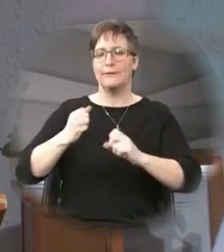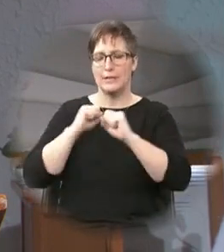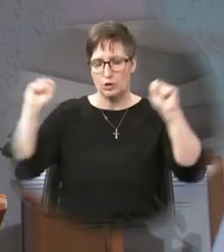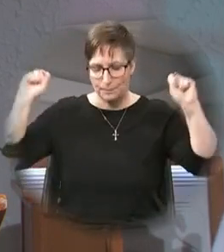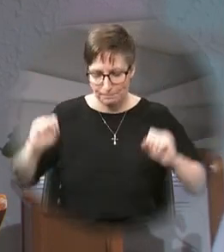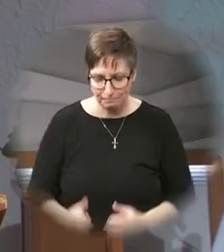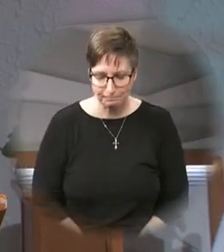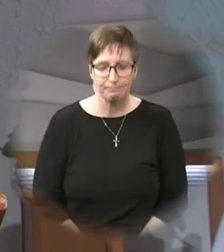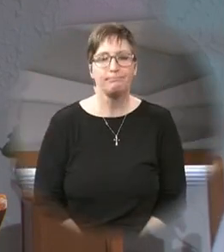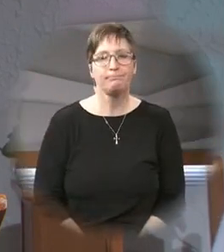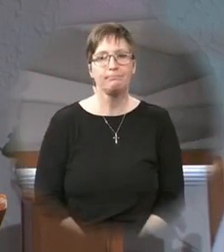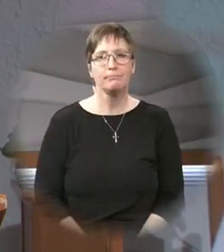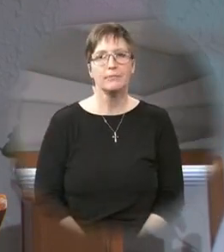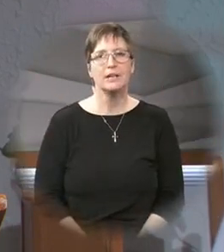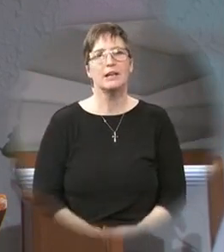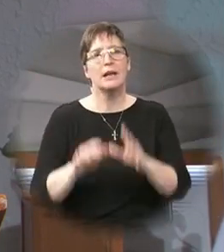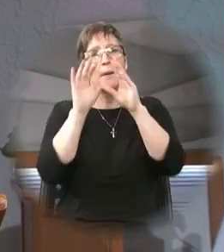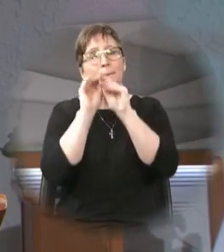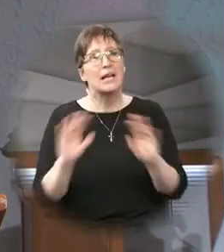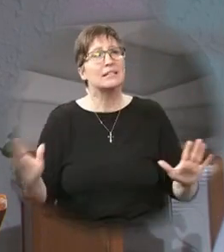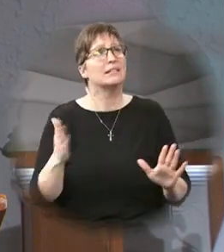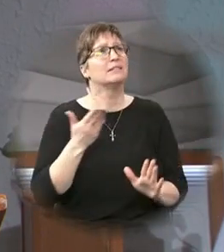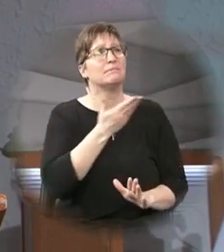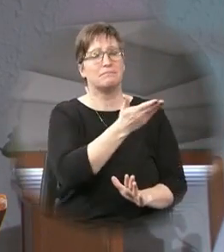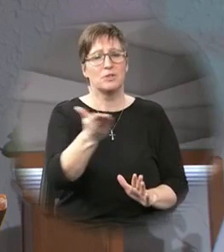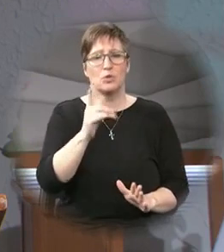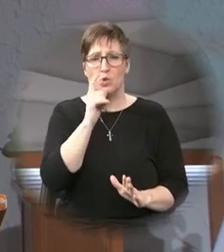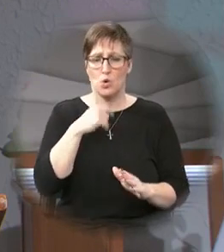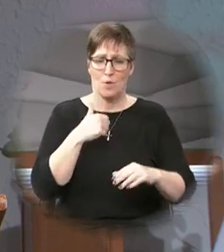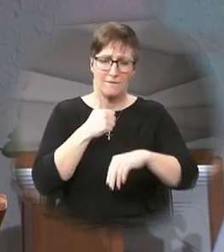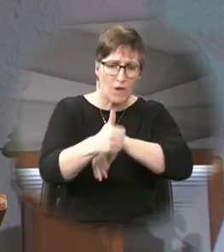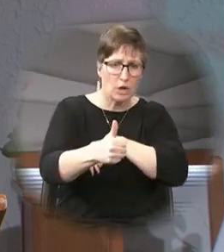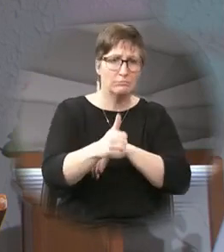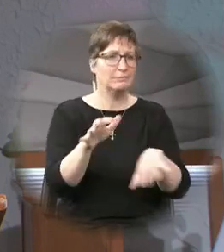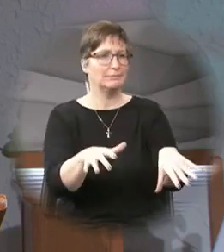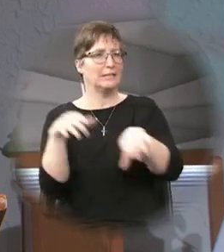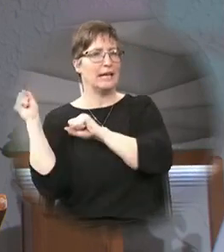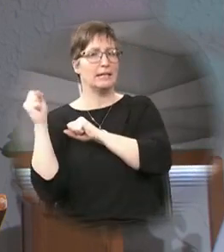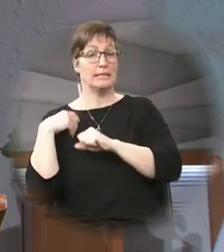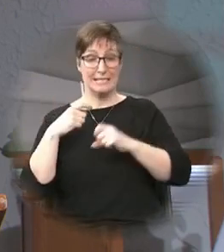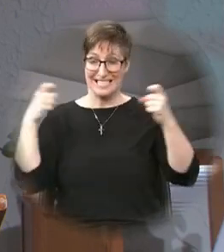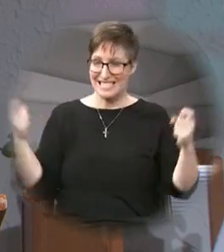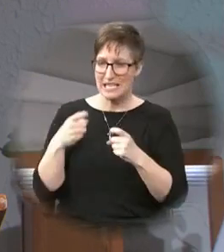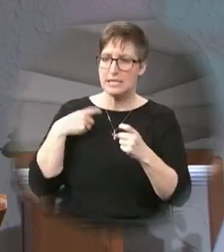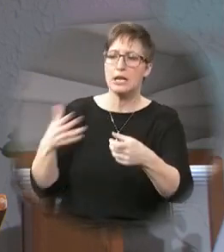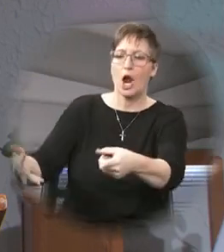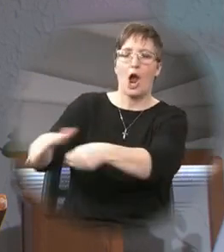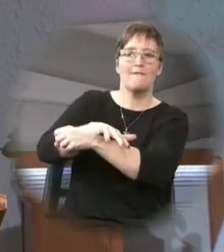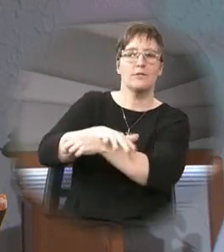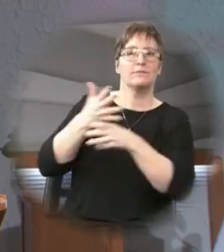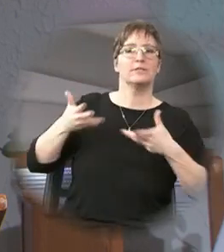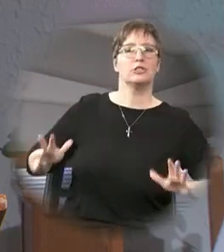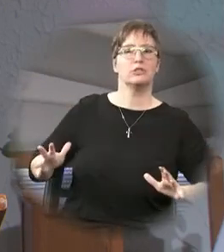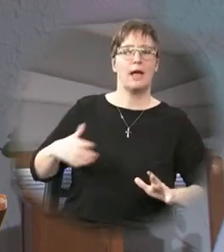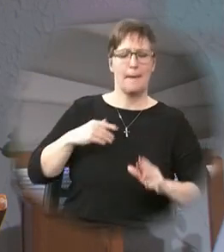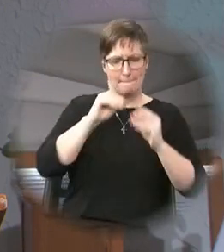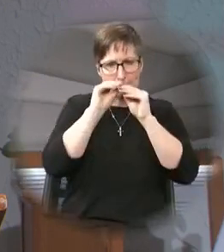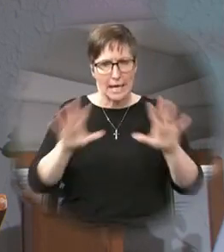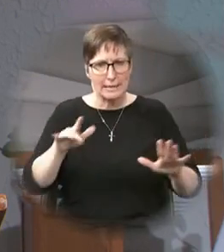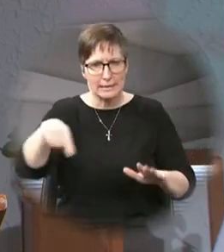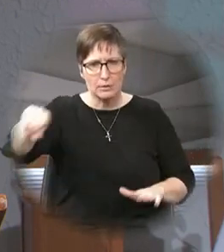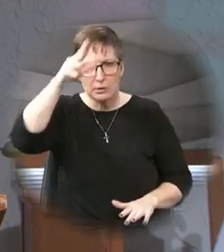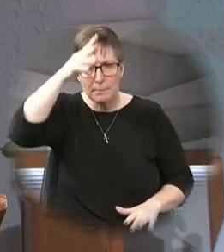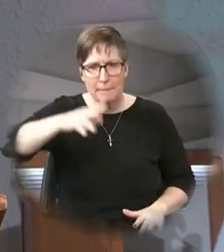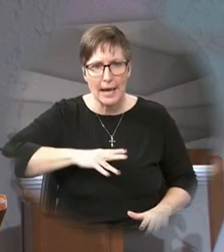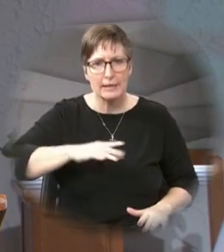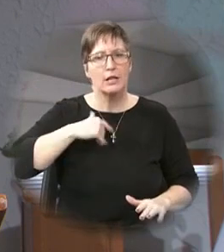salvation. Blessed is he whose fault is taken away, whose sin is covered. Blessed the man to